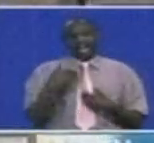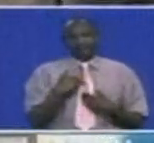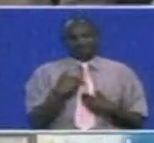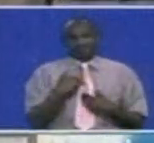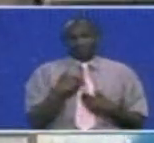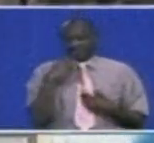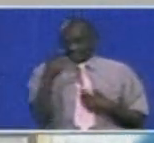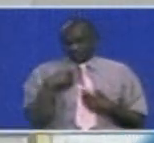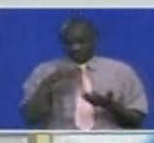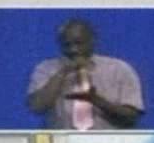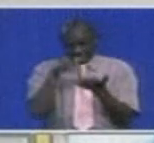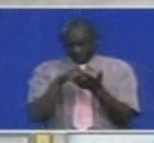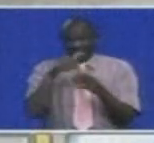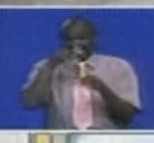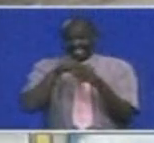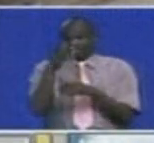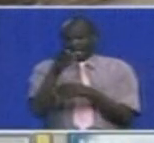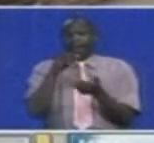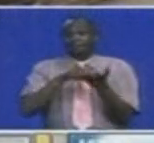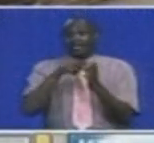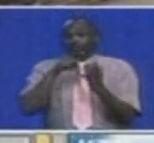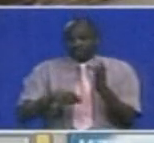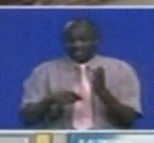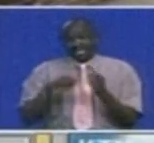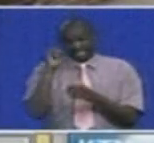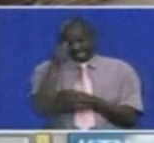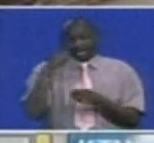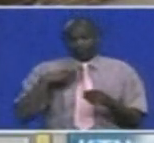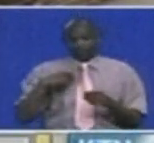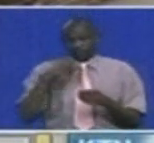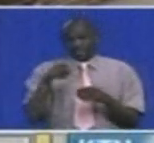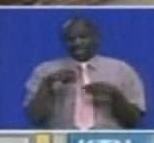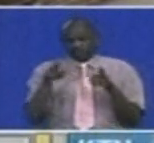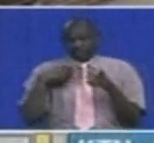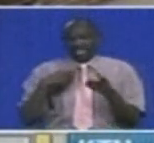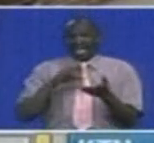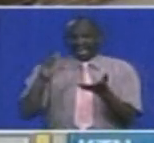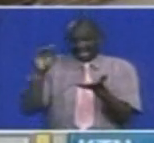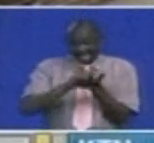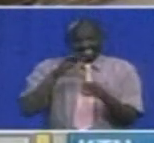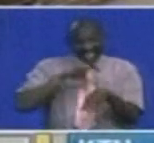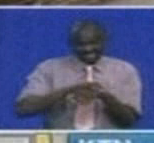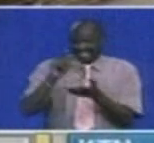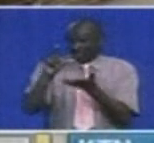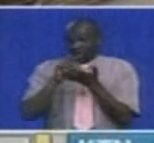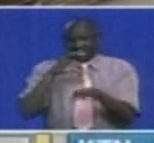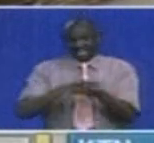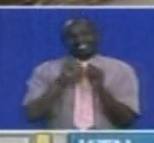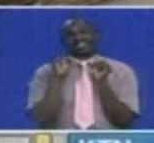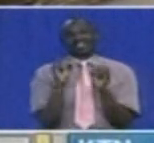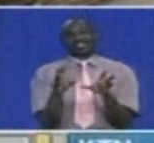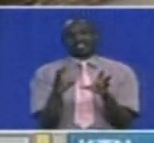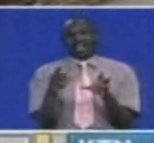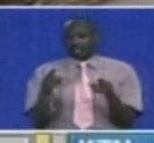a middle-income economic status means that Kenya could lose its eligibility for grants and concessional loans, debt write-offs, as well